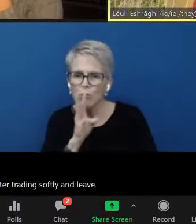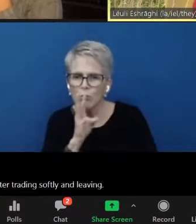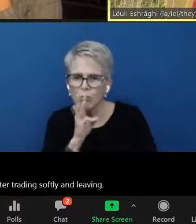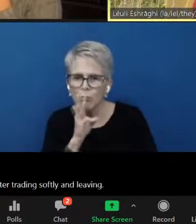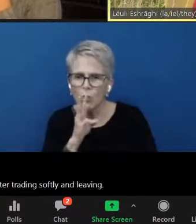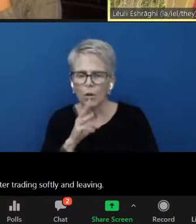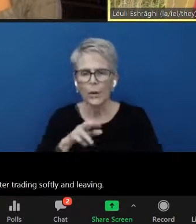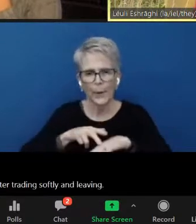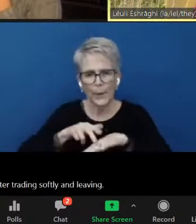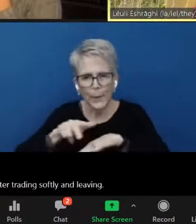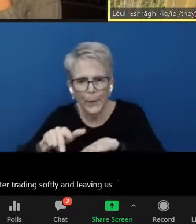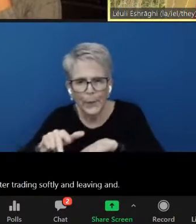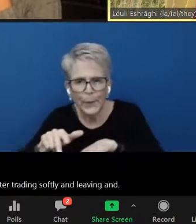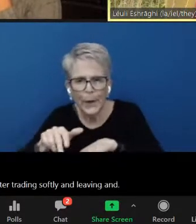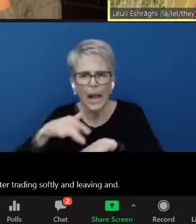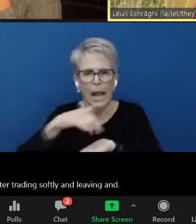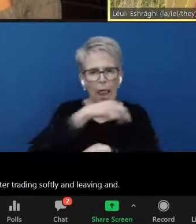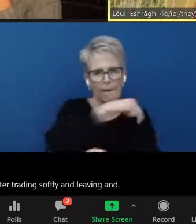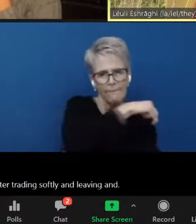leaving.